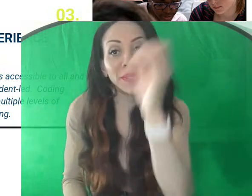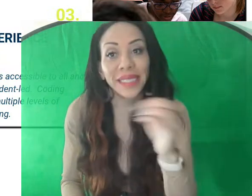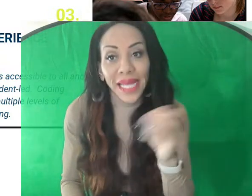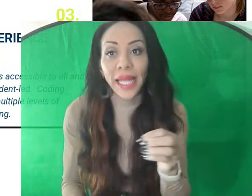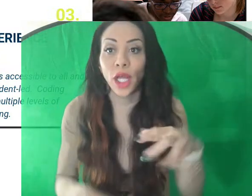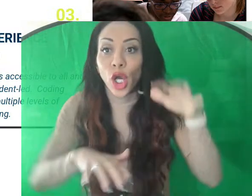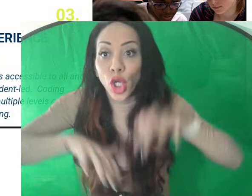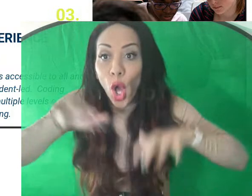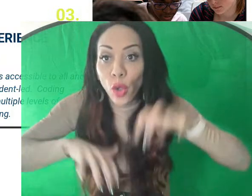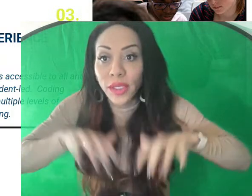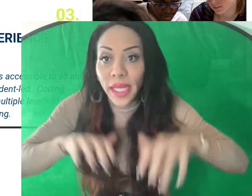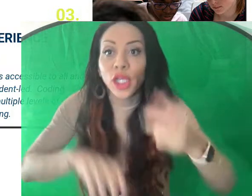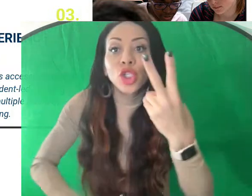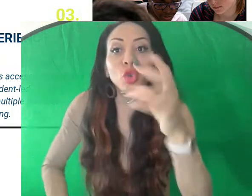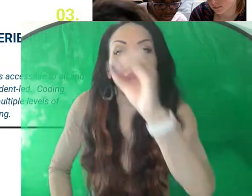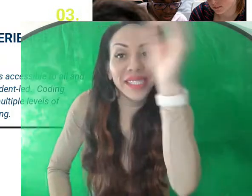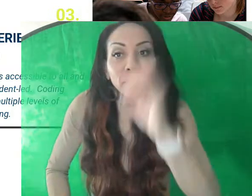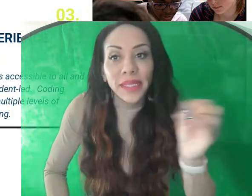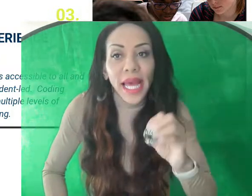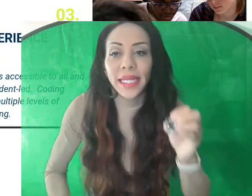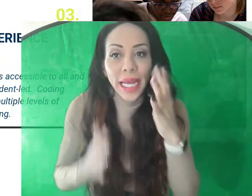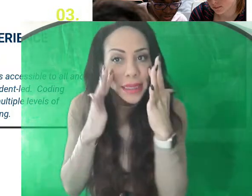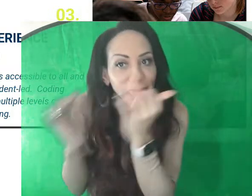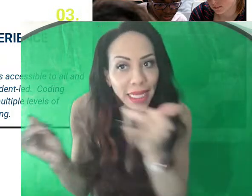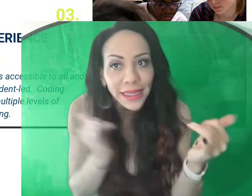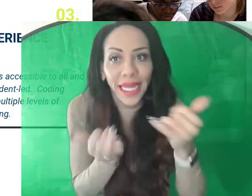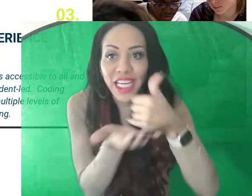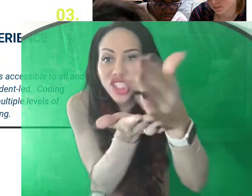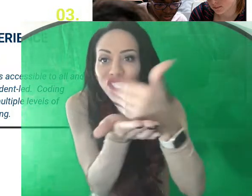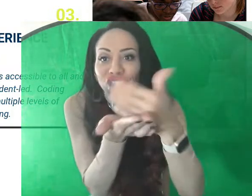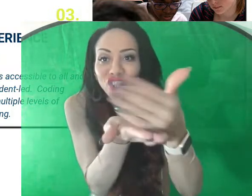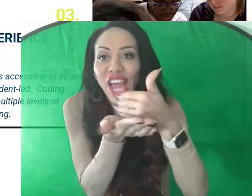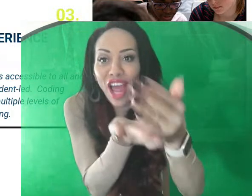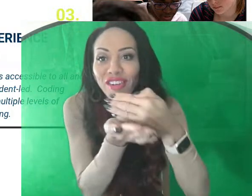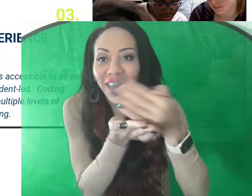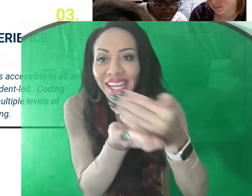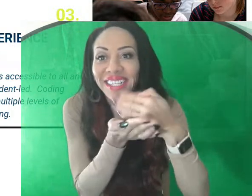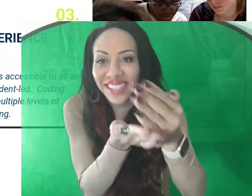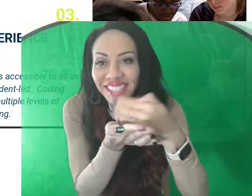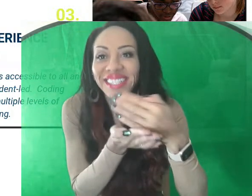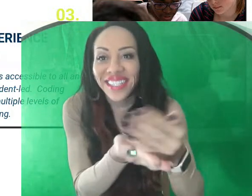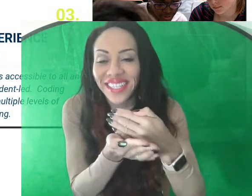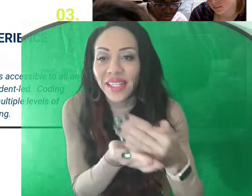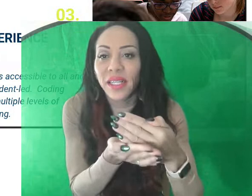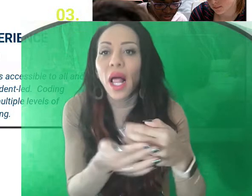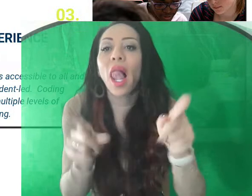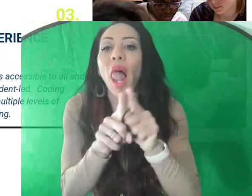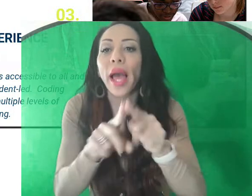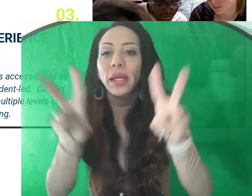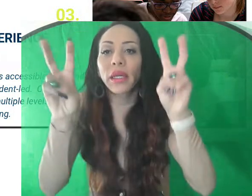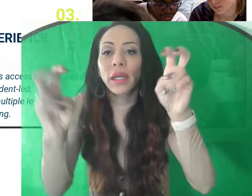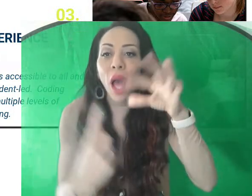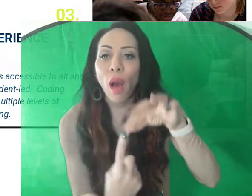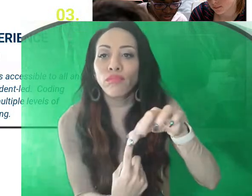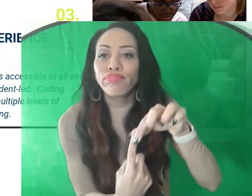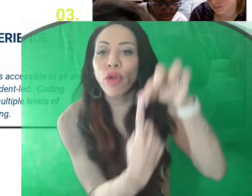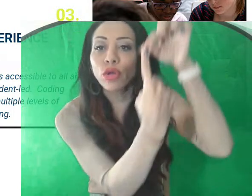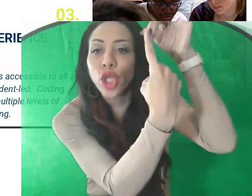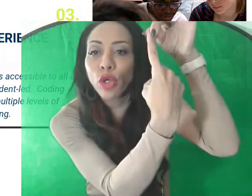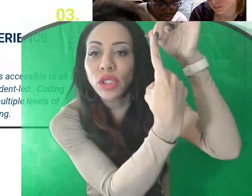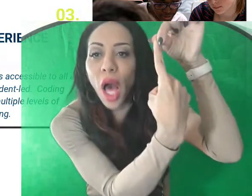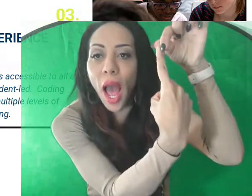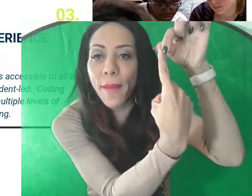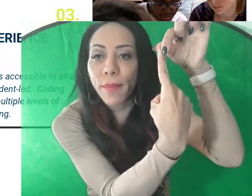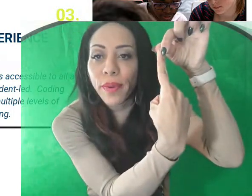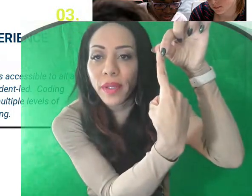doing testing and sharing. And part of that testing and sharing is really setting up kind of like a prototyping space. So they're really kind of going, okay, it's rough